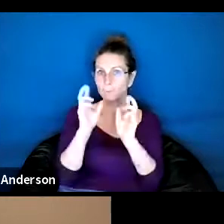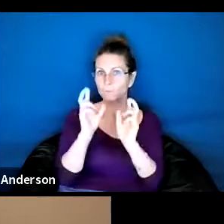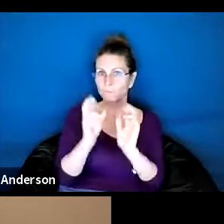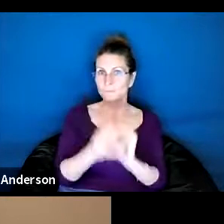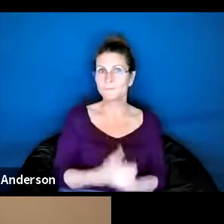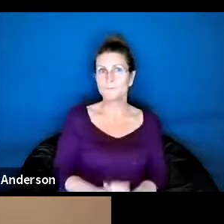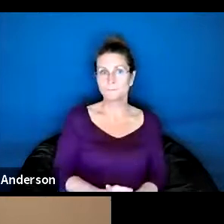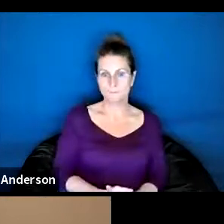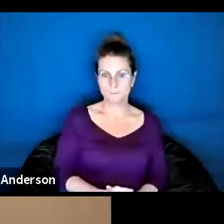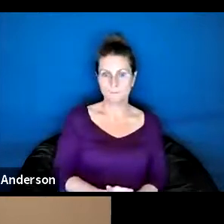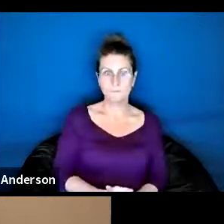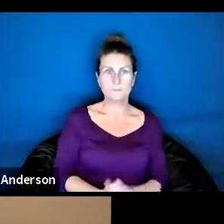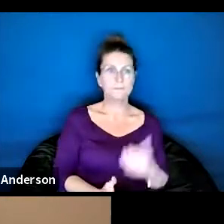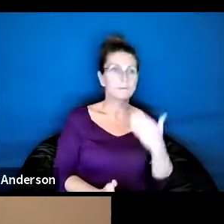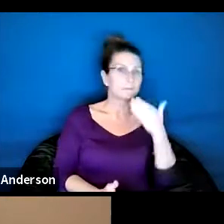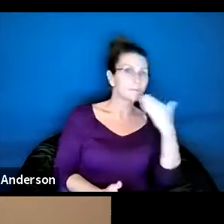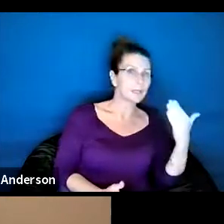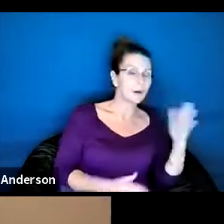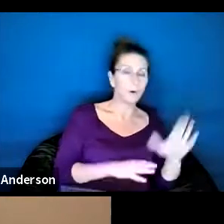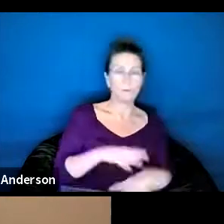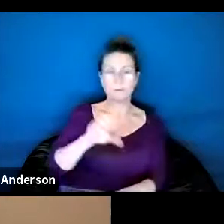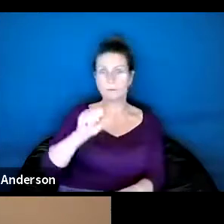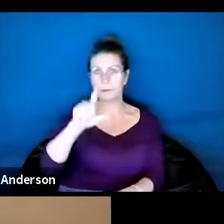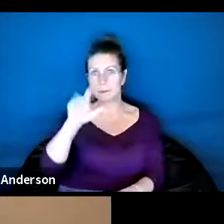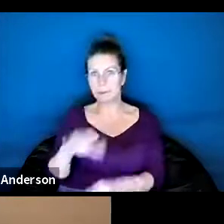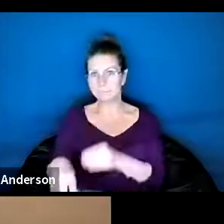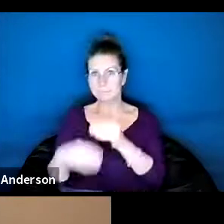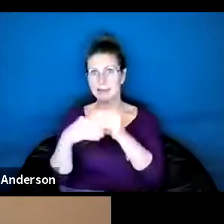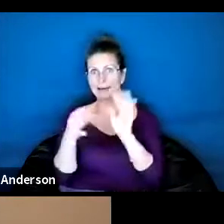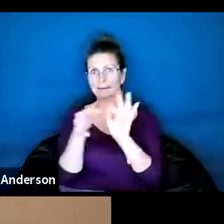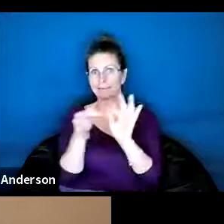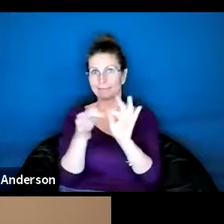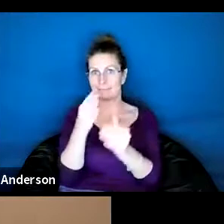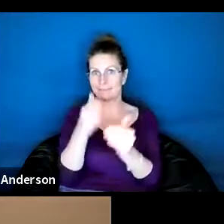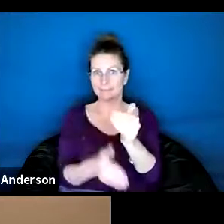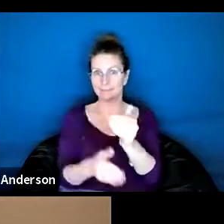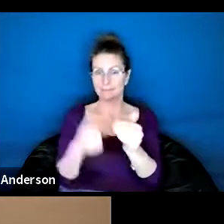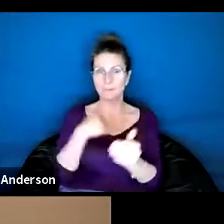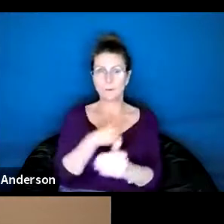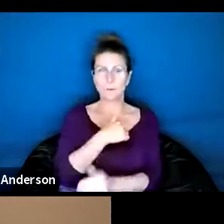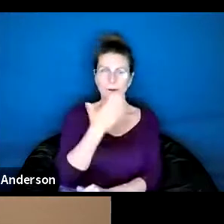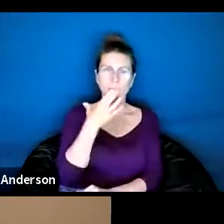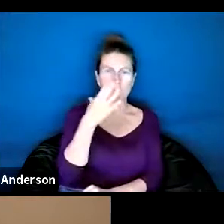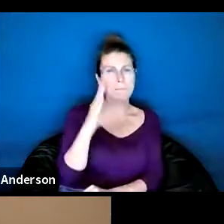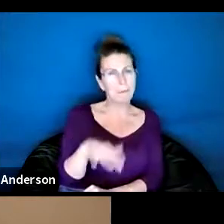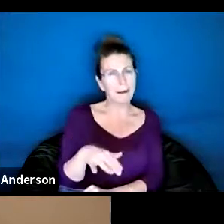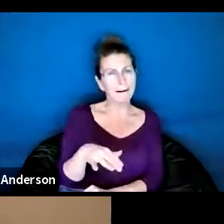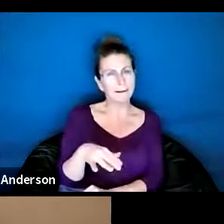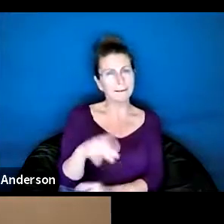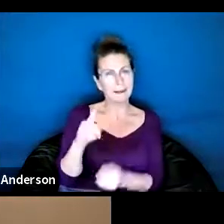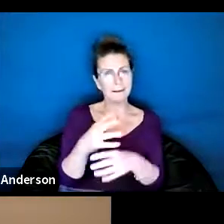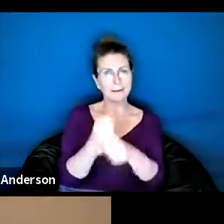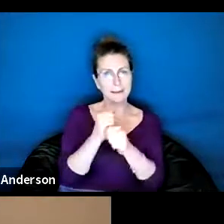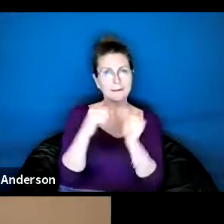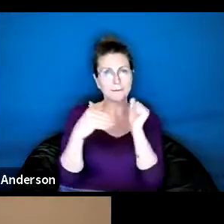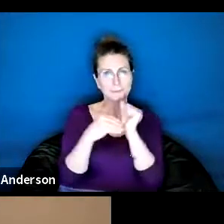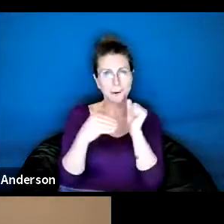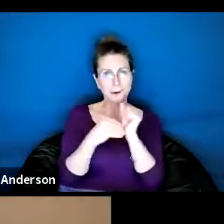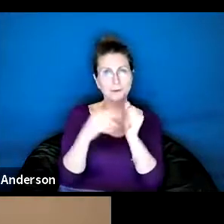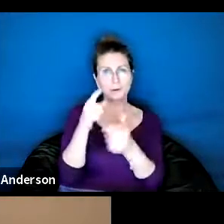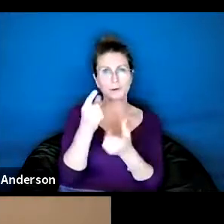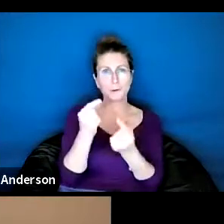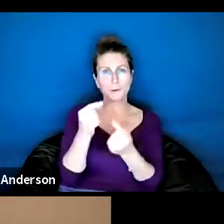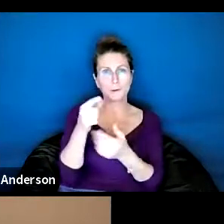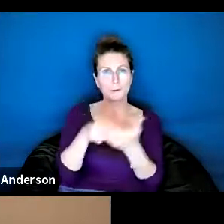Thank you. I would just add at the end that, of course, we're very bad at getting doctors to do what they should